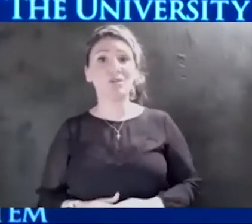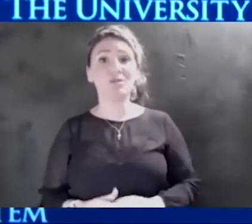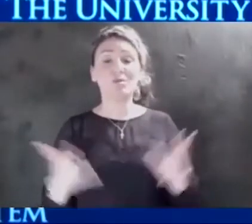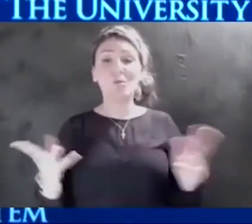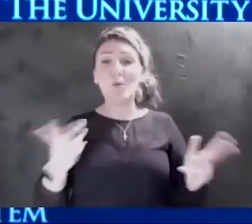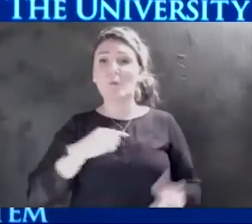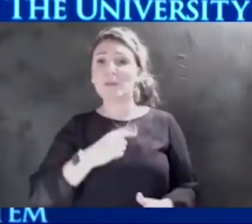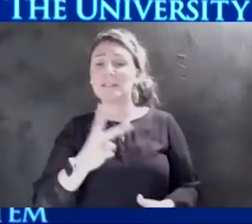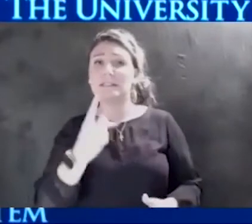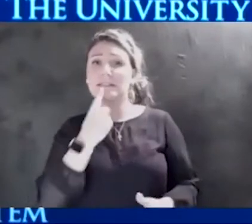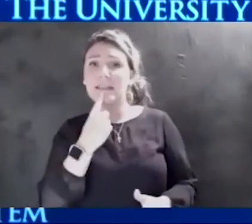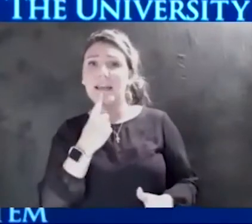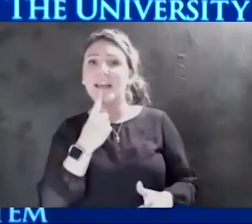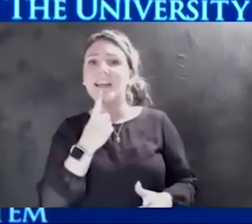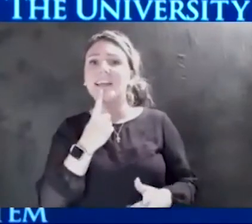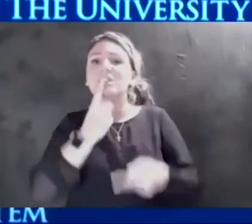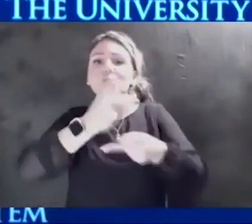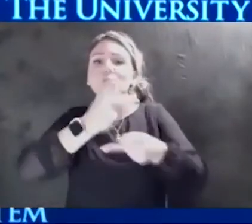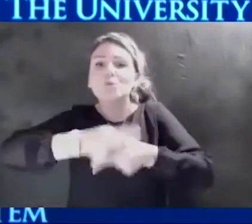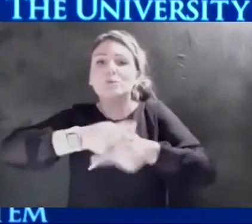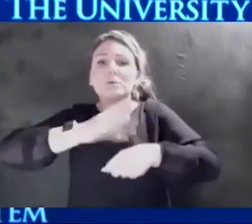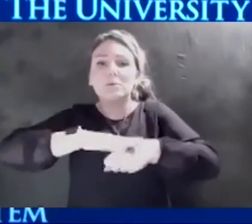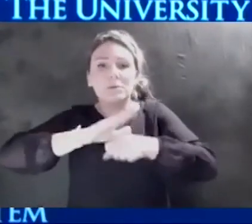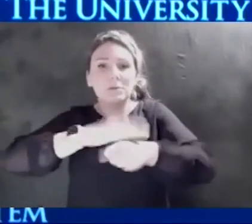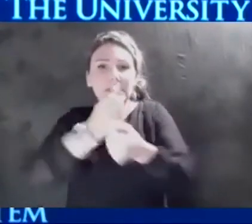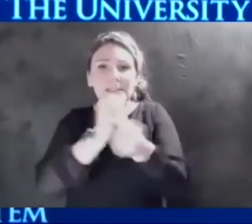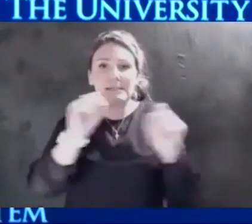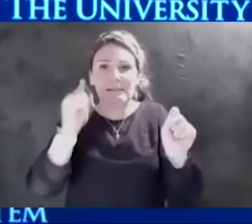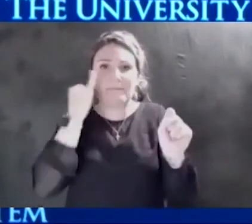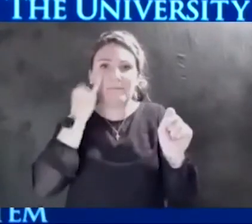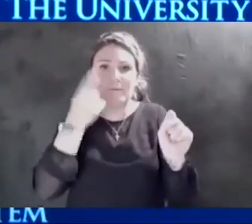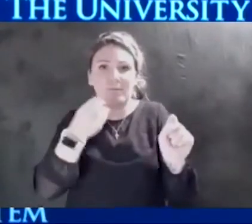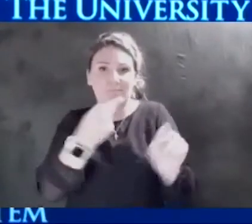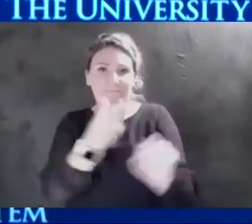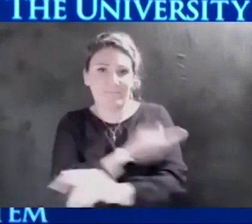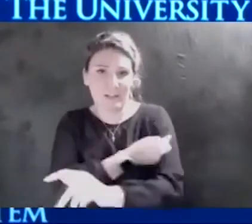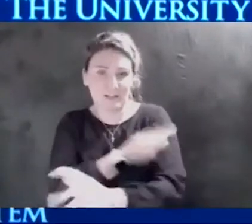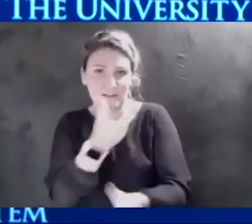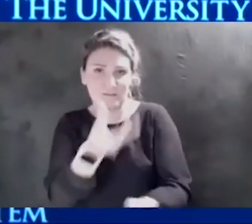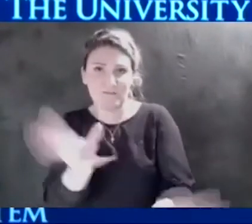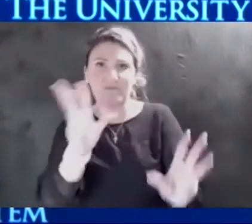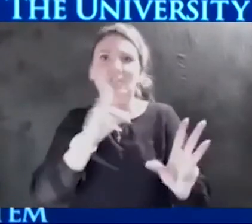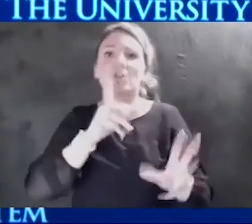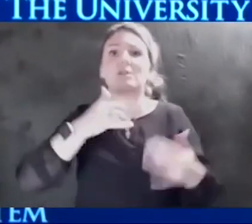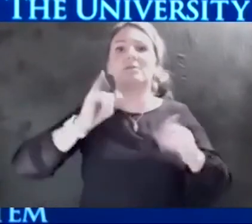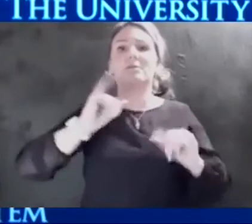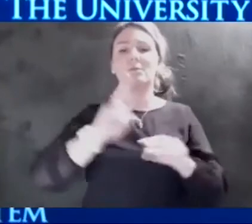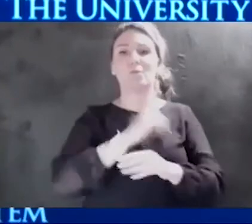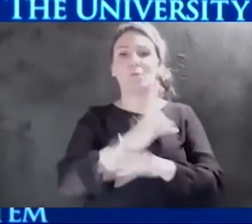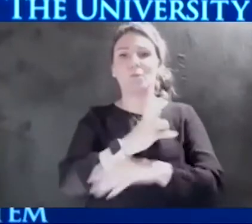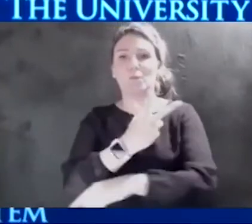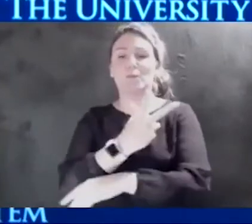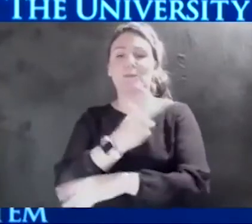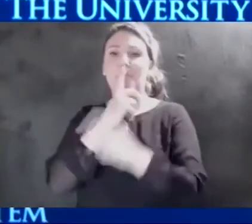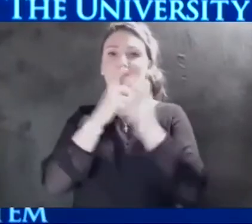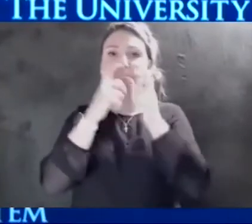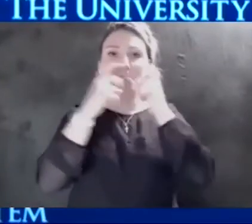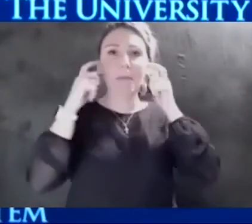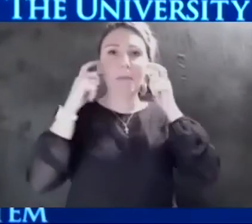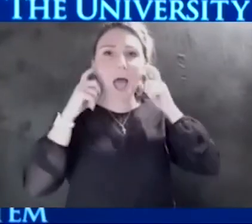be safe, if you're vaccinated, you still need to wear a mask because of the Delta variant out in the